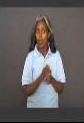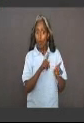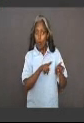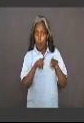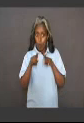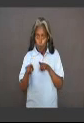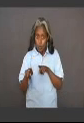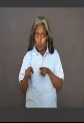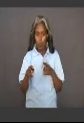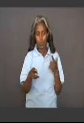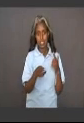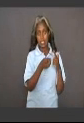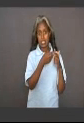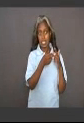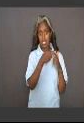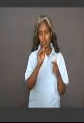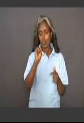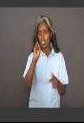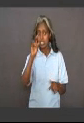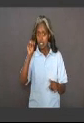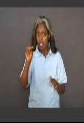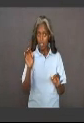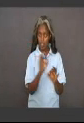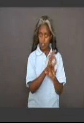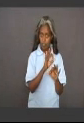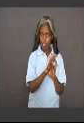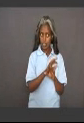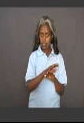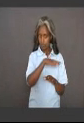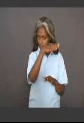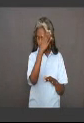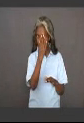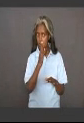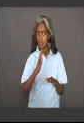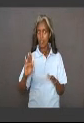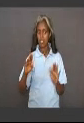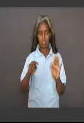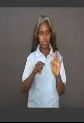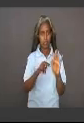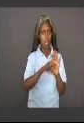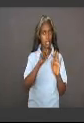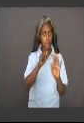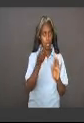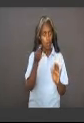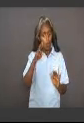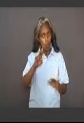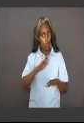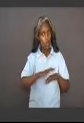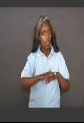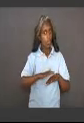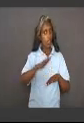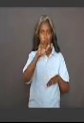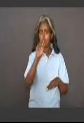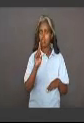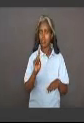Also, the range of the sine function is never less than -1 or greater